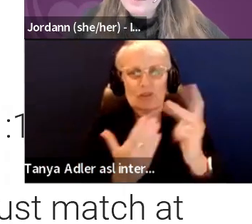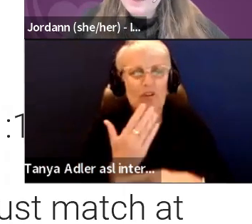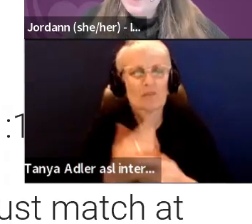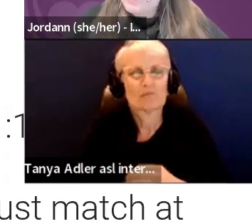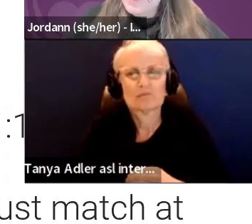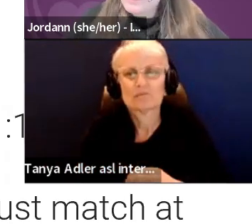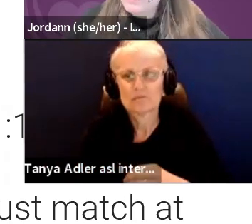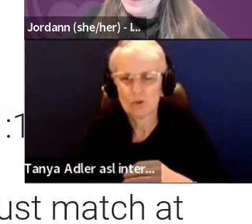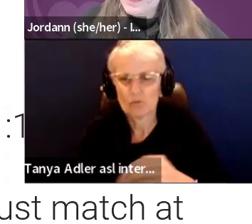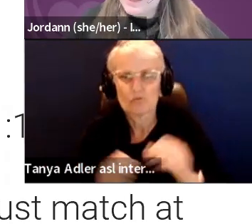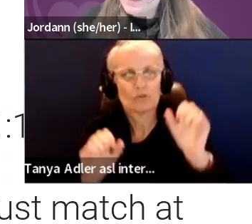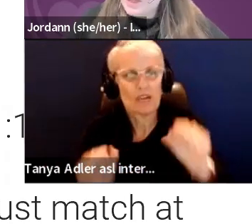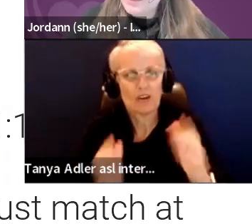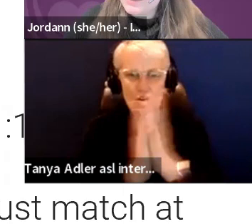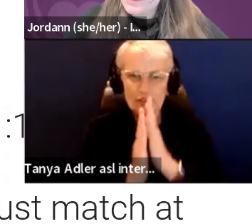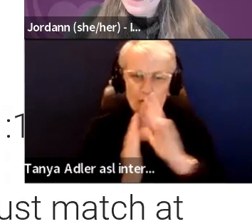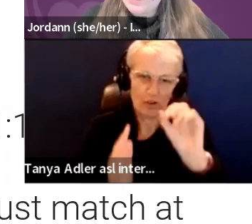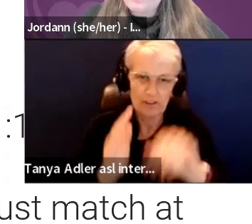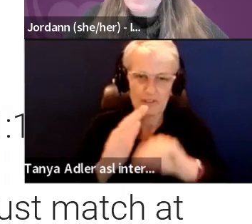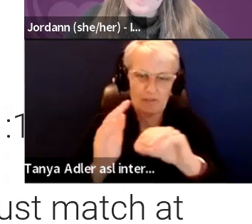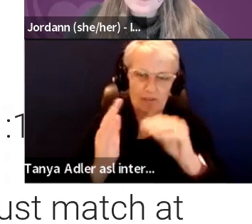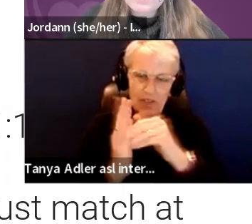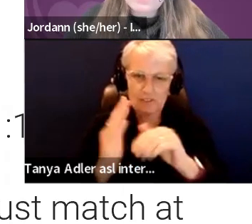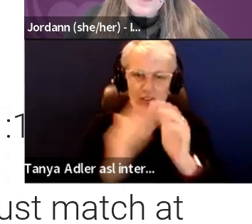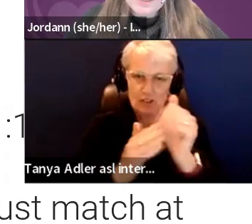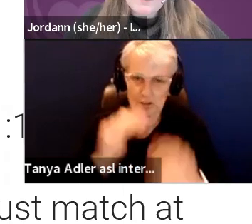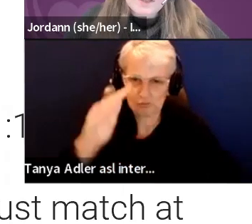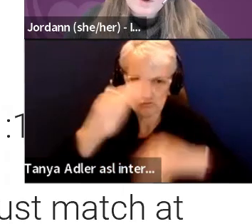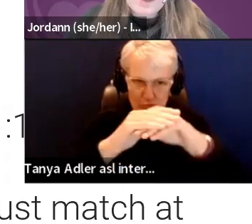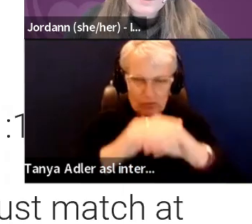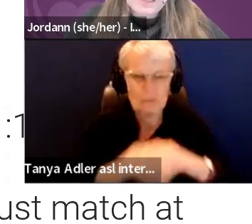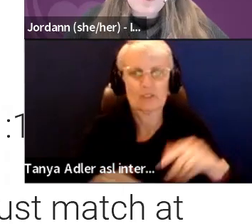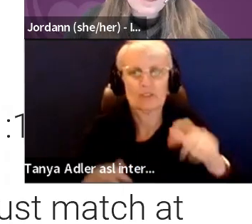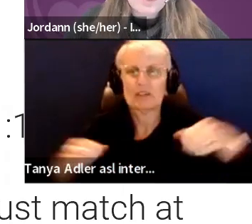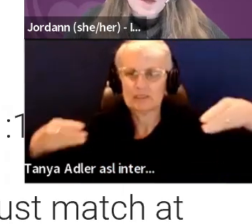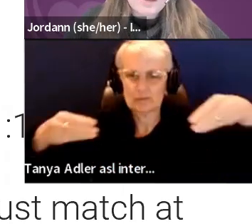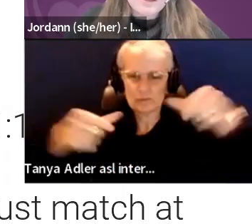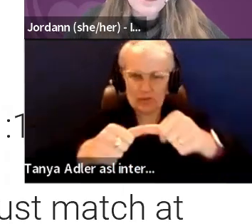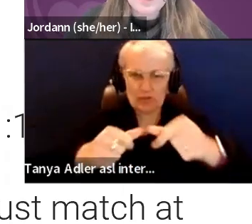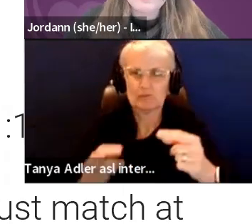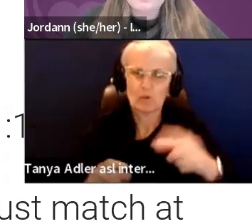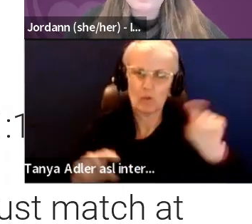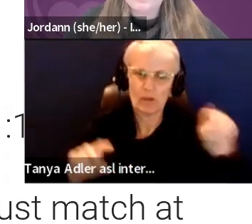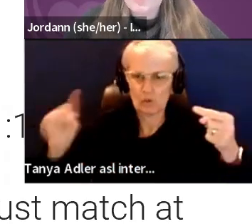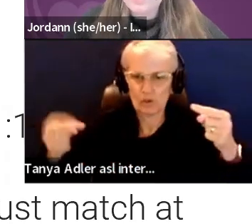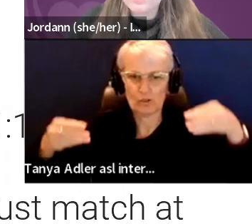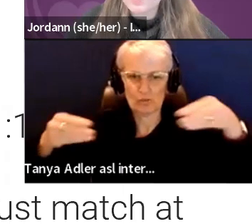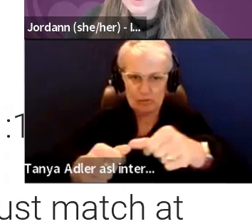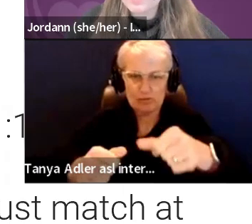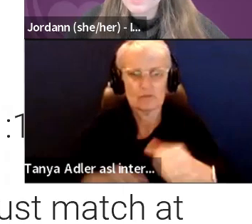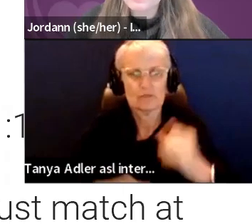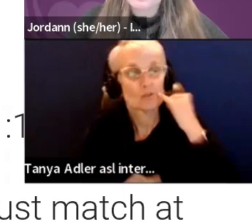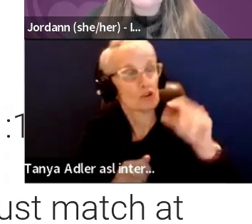So again, you can request up to $30,000, and you are required to match the funds requested at 1-to-1. So if you are